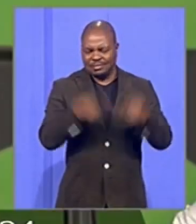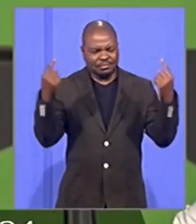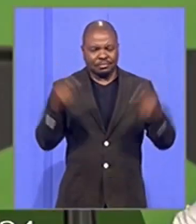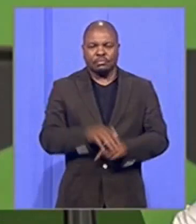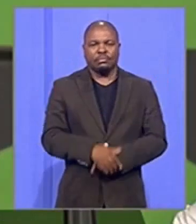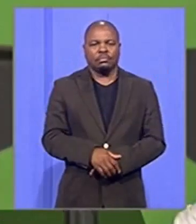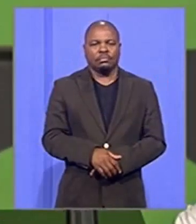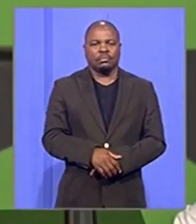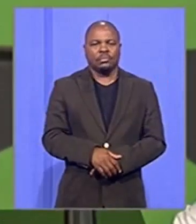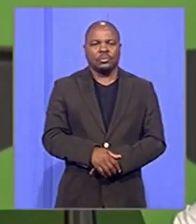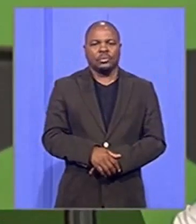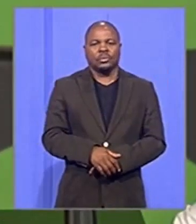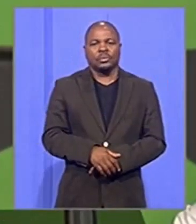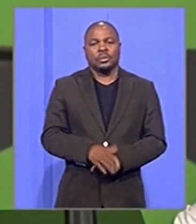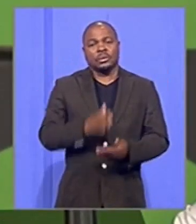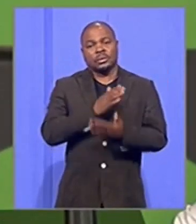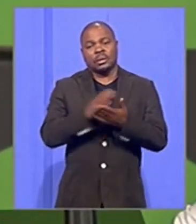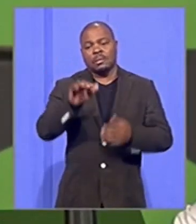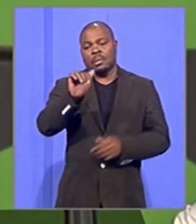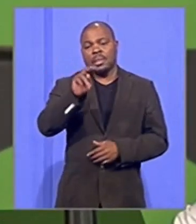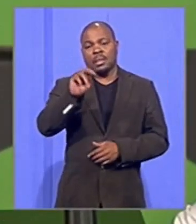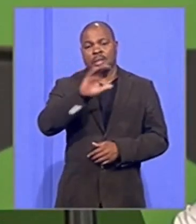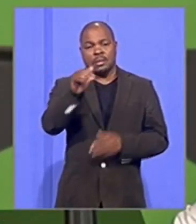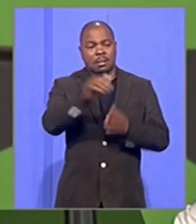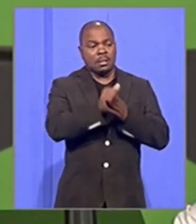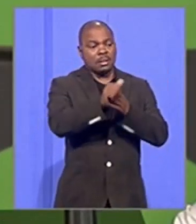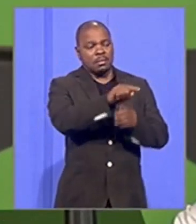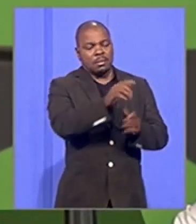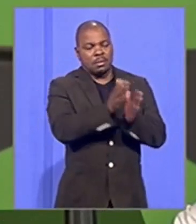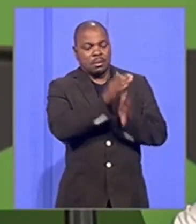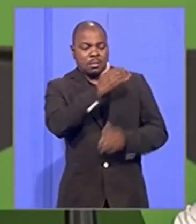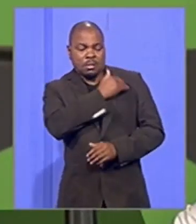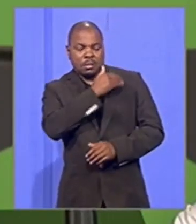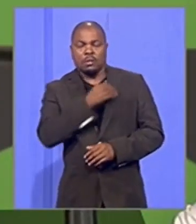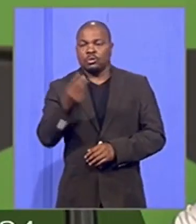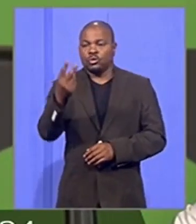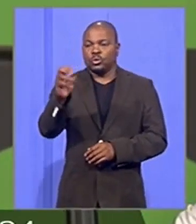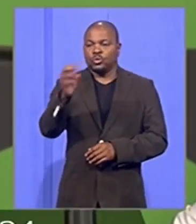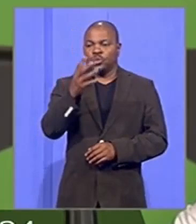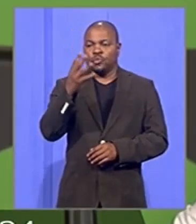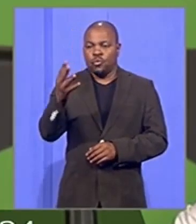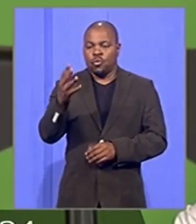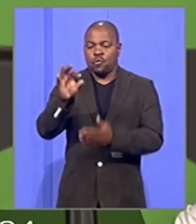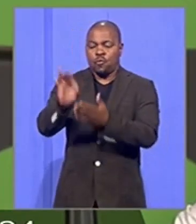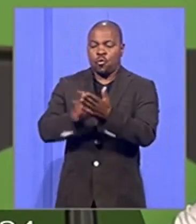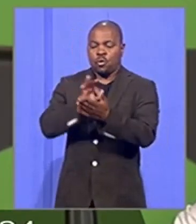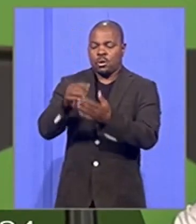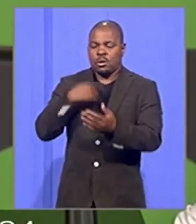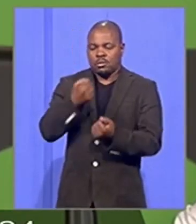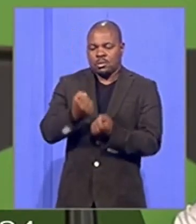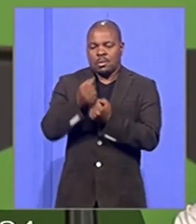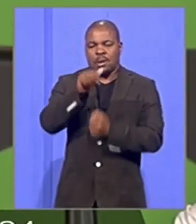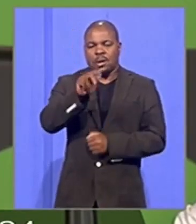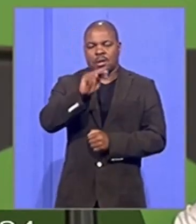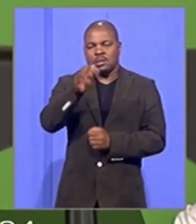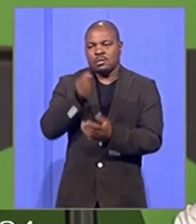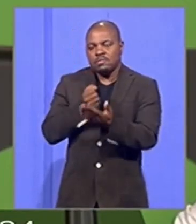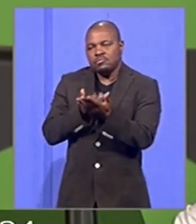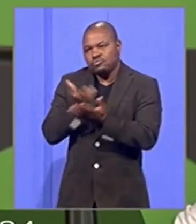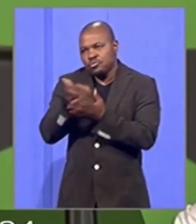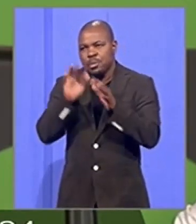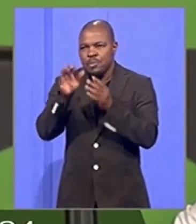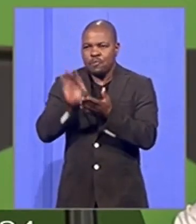Some ANC leaders have asked me to campaign for the ANC in the 2024 elections for the reasons I have stated and